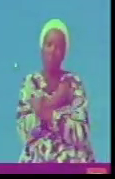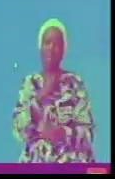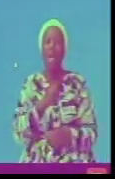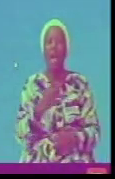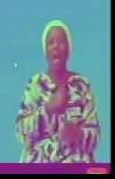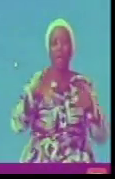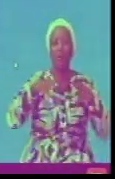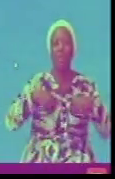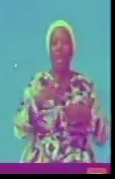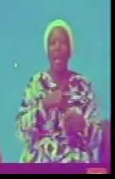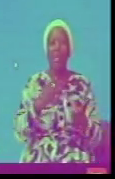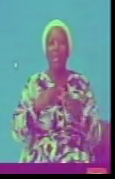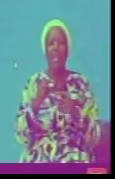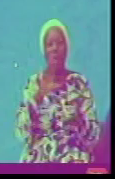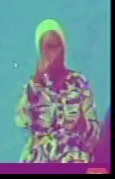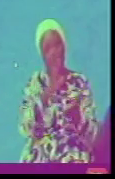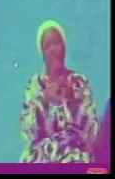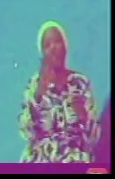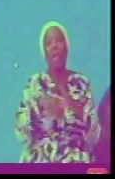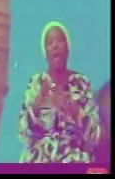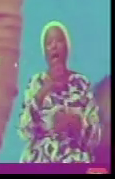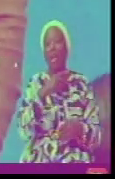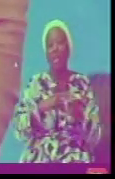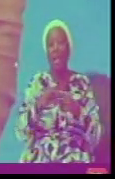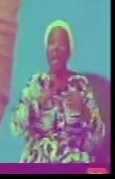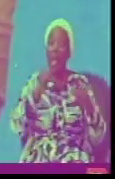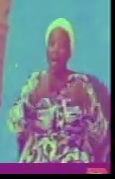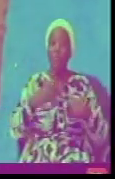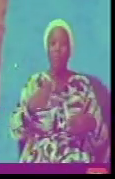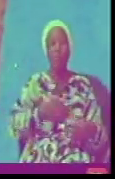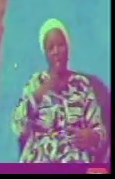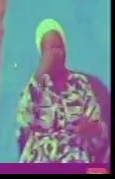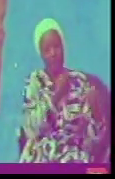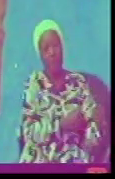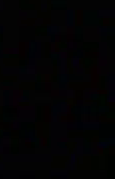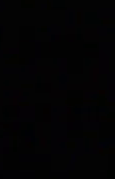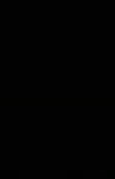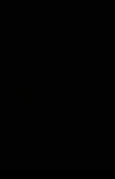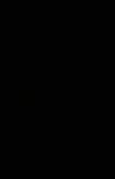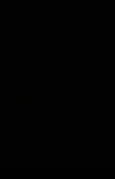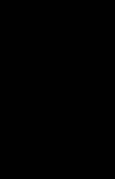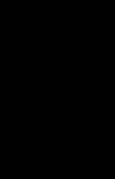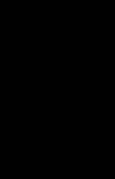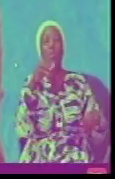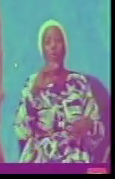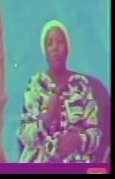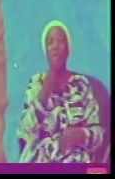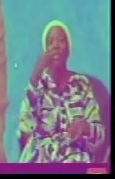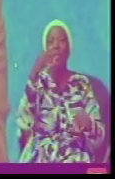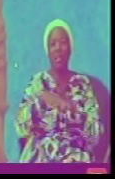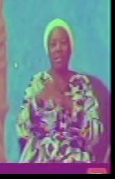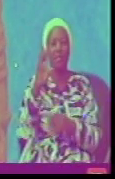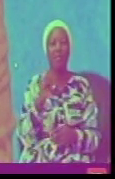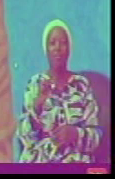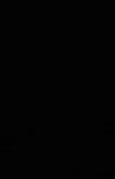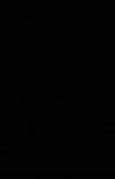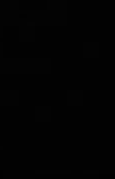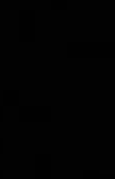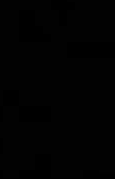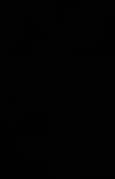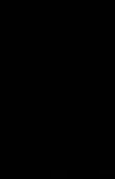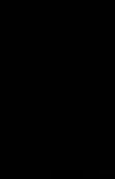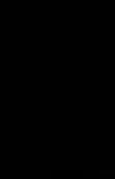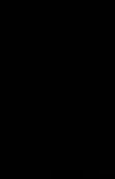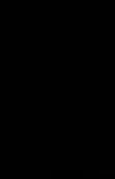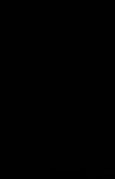and you say, he's mine. It's mine. I embrace him. I believe him. I accept him. And I have my faith and